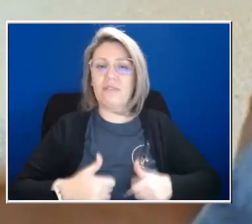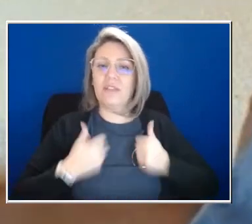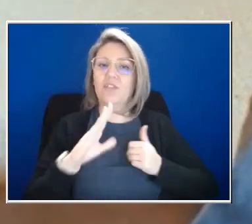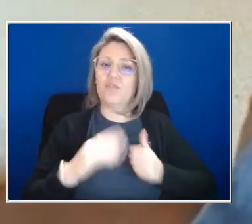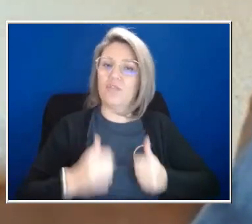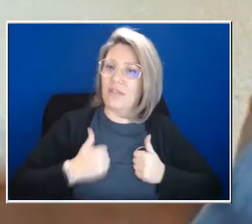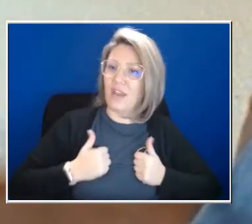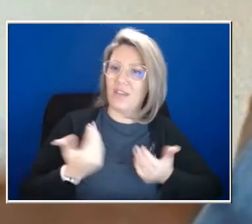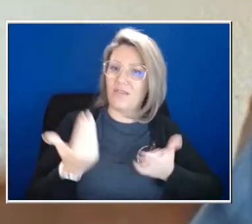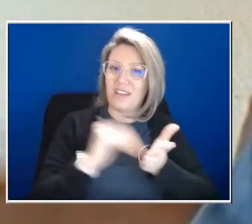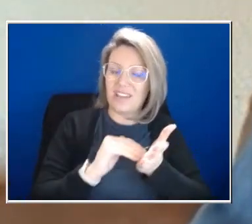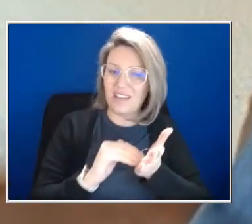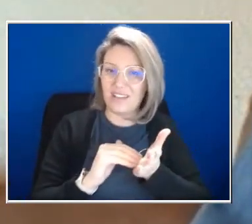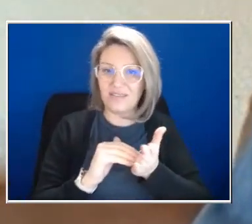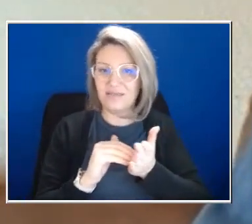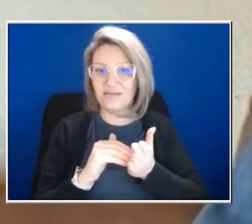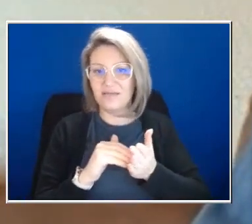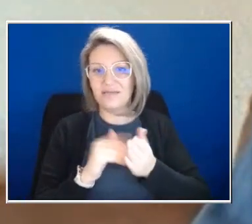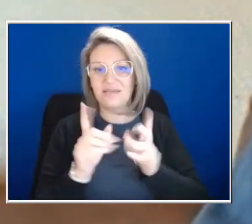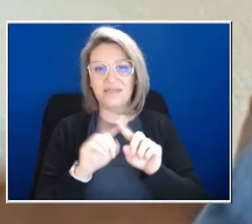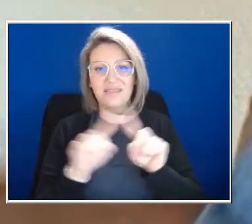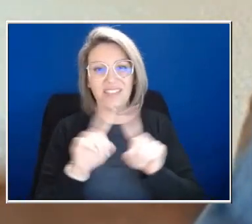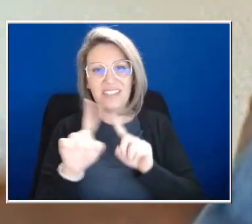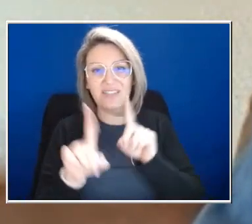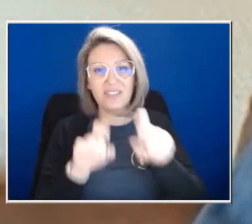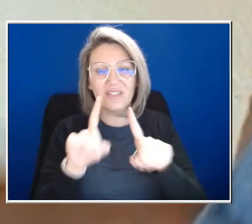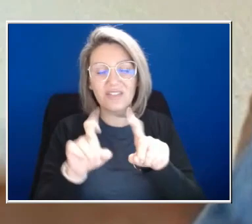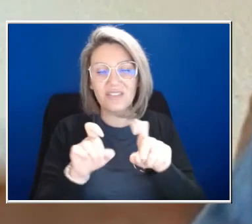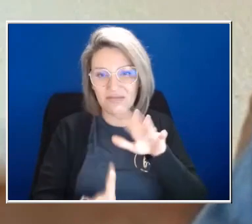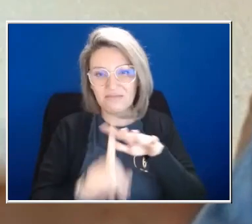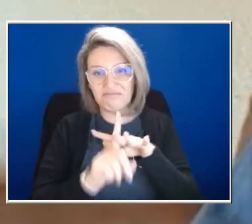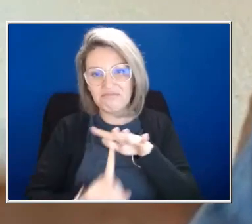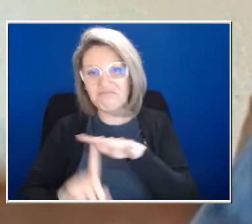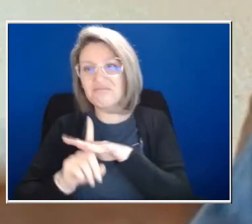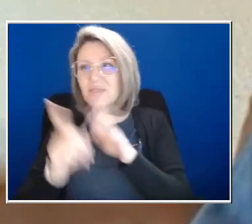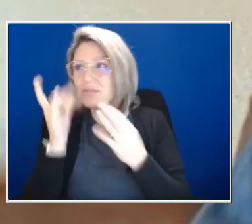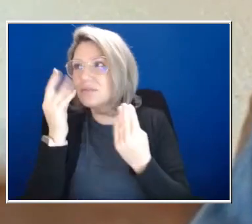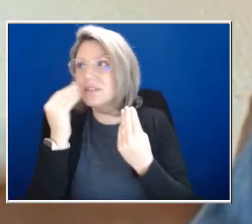again, different questions and different things come up that you think about.